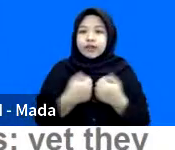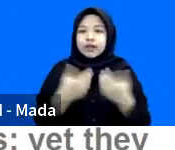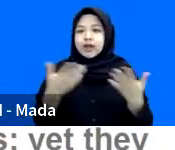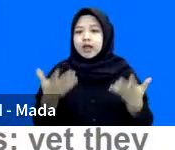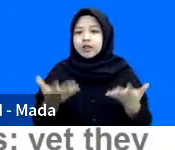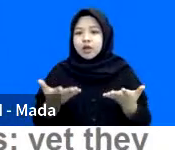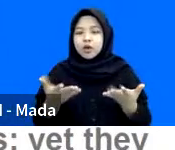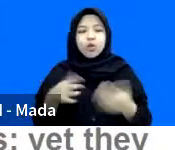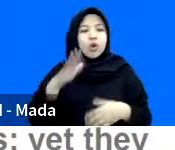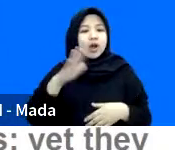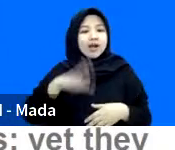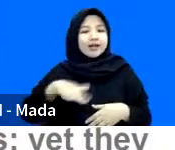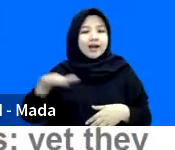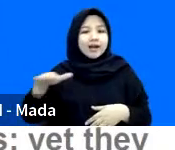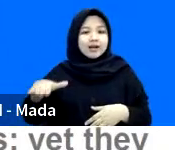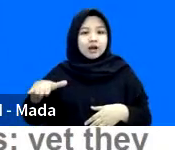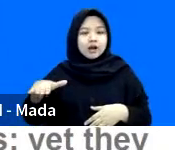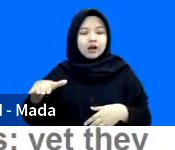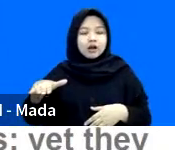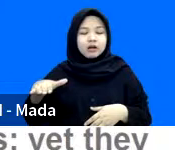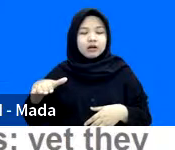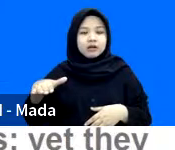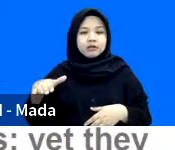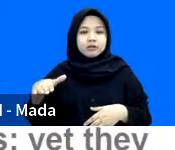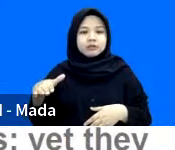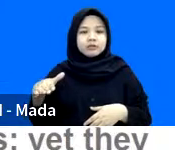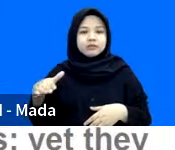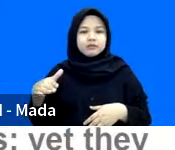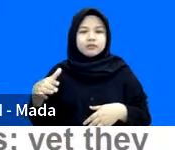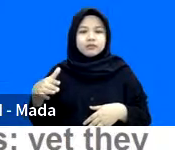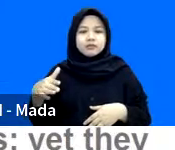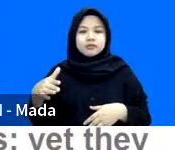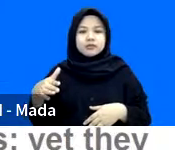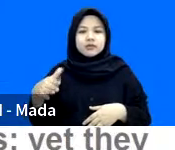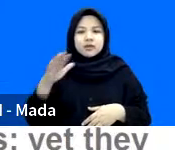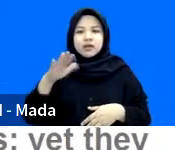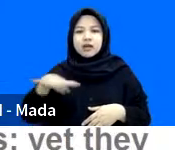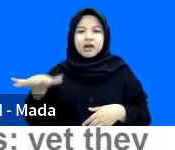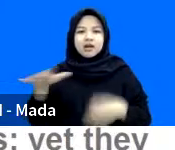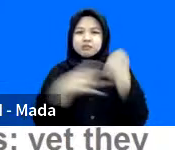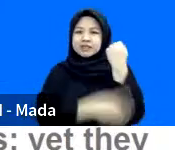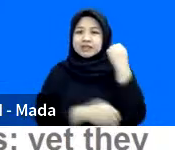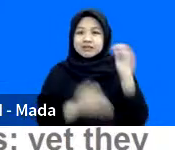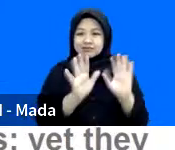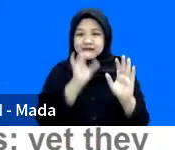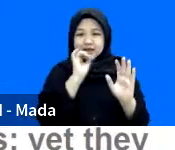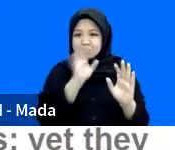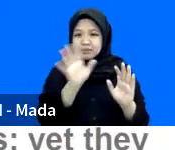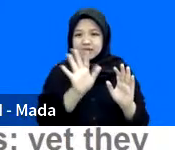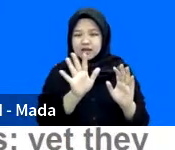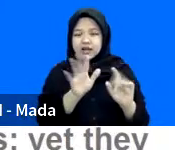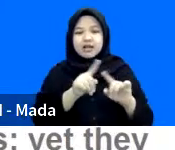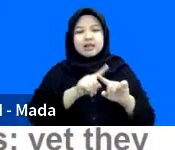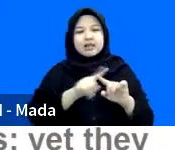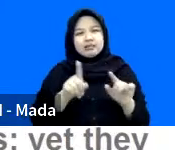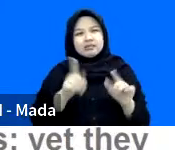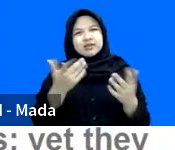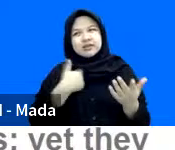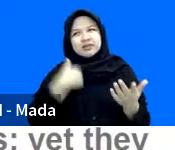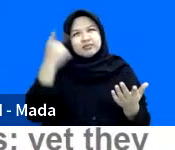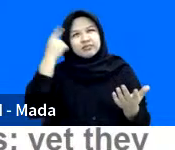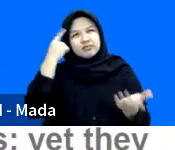other, I've already mentioned poor children, but ethno-linguistic minorities as well.